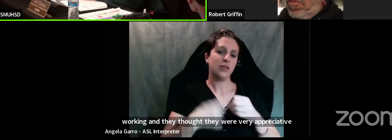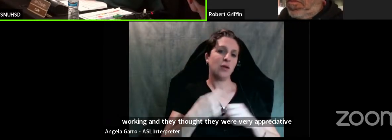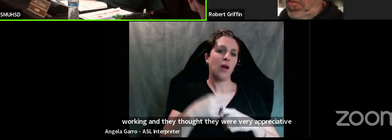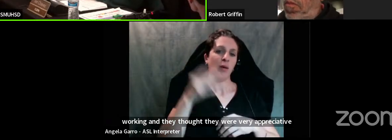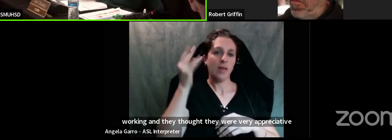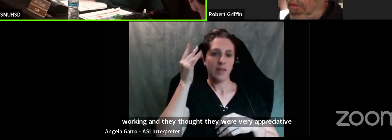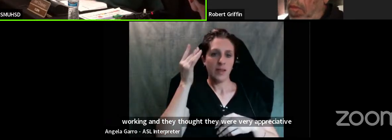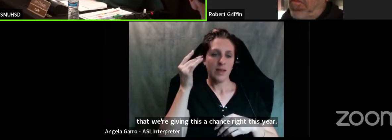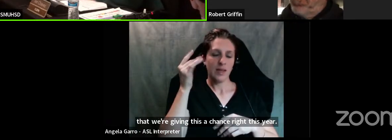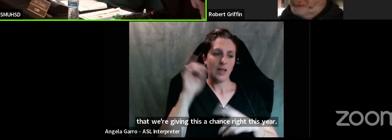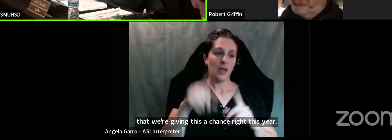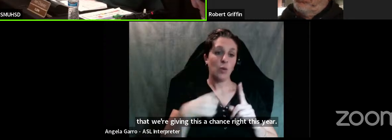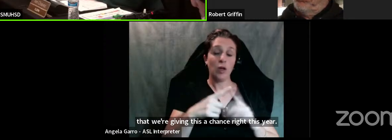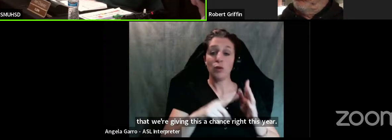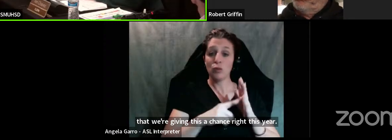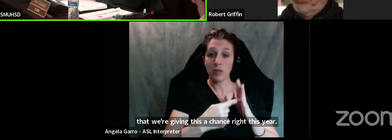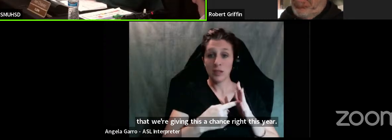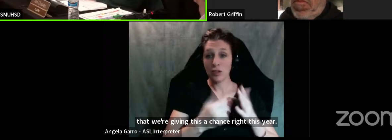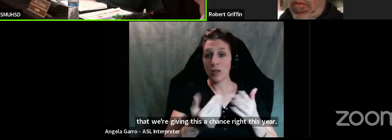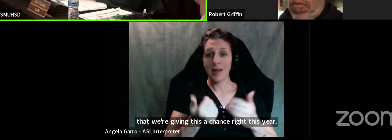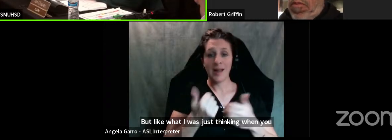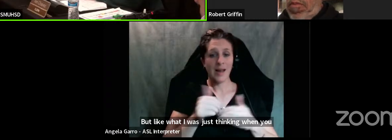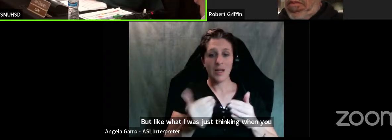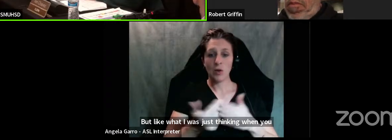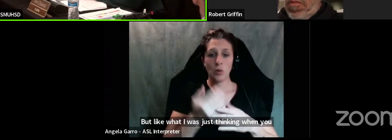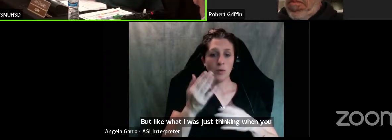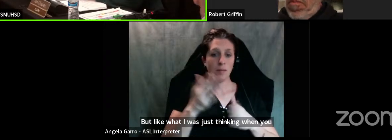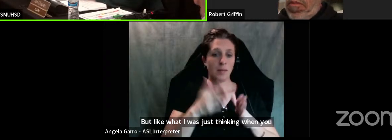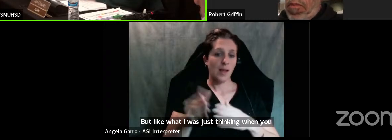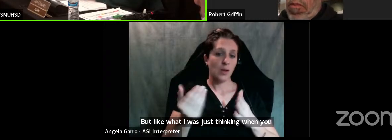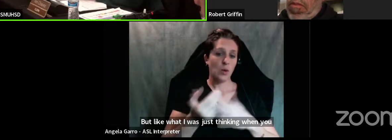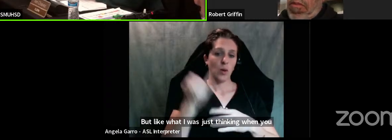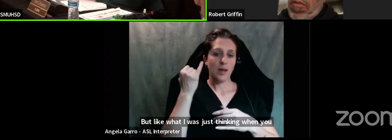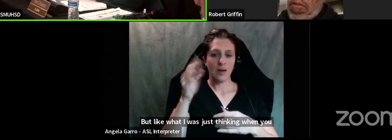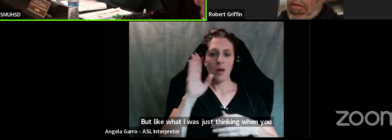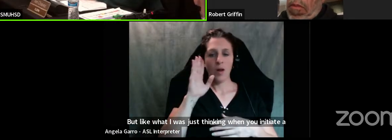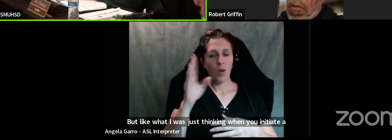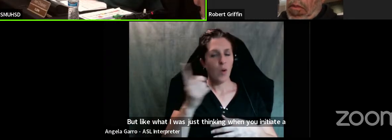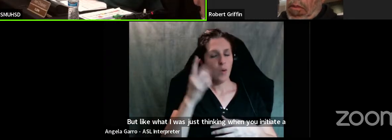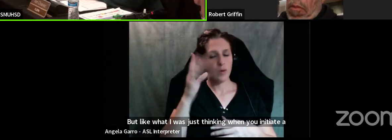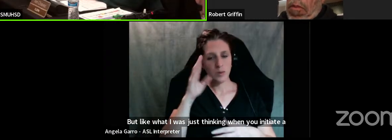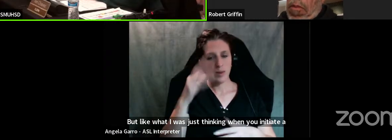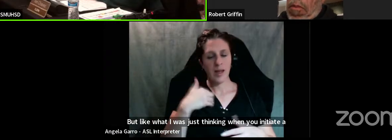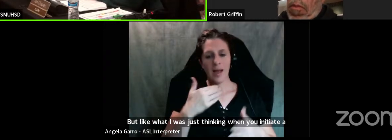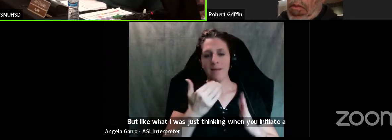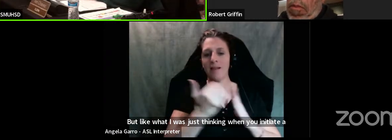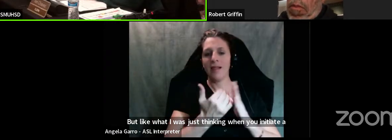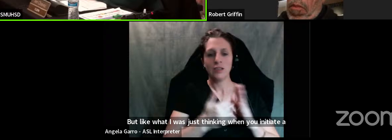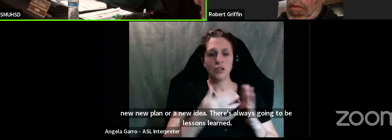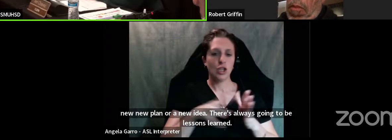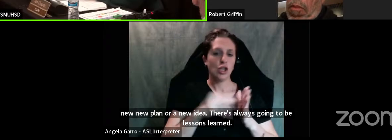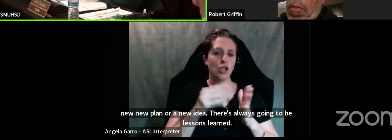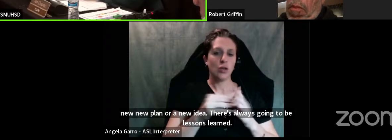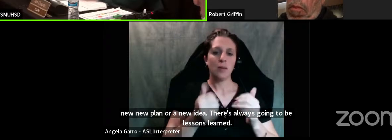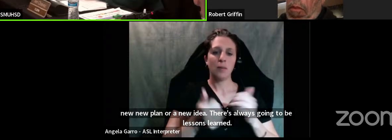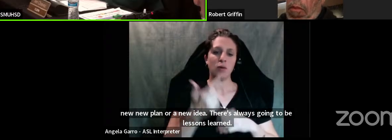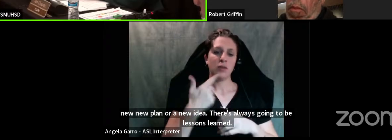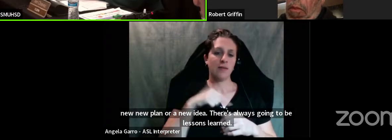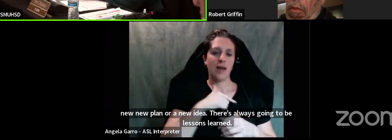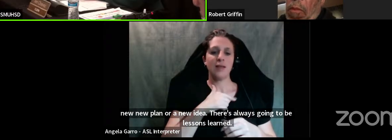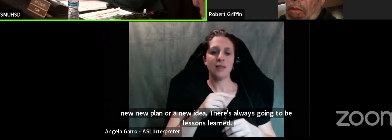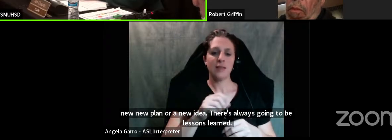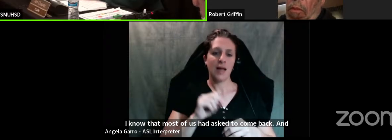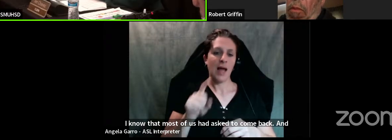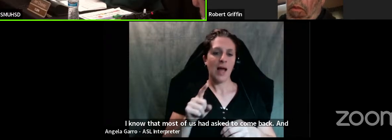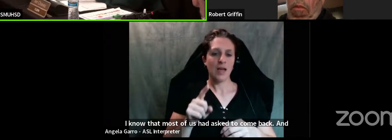you initiate a new plan or a new idea, there's always going to be lessons learned. I know that most of us had asked to come back